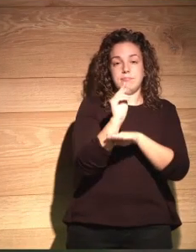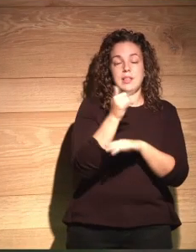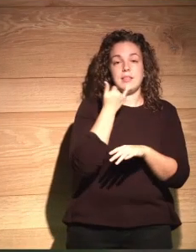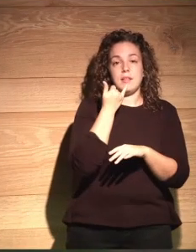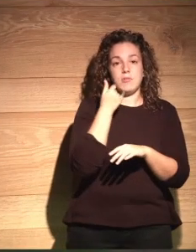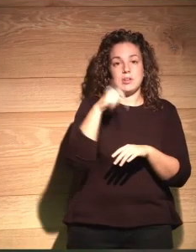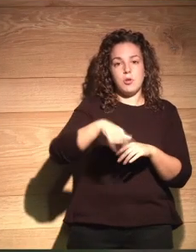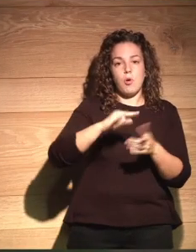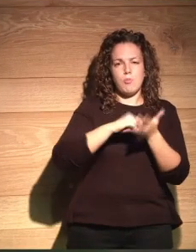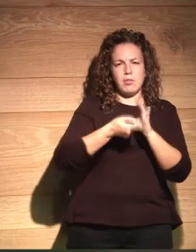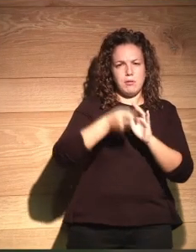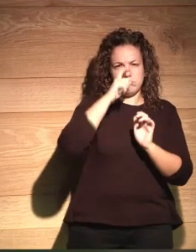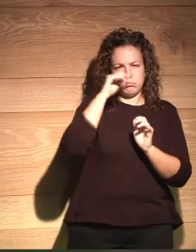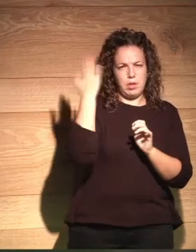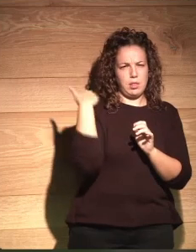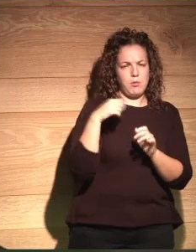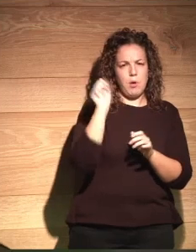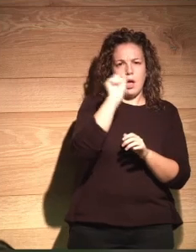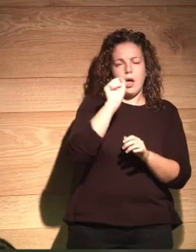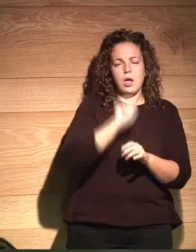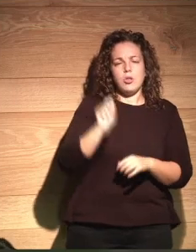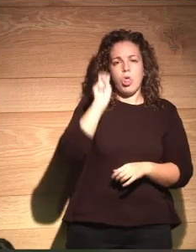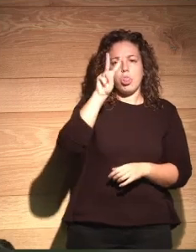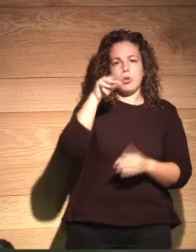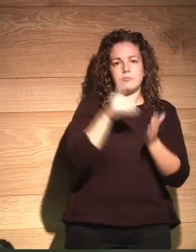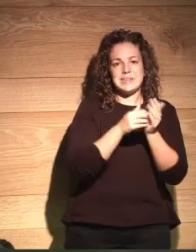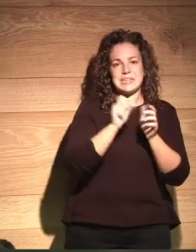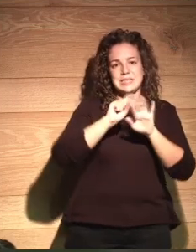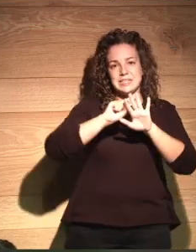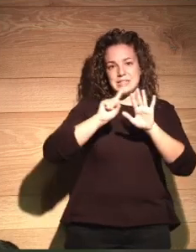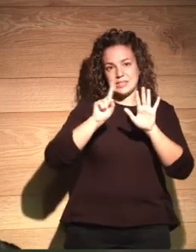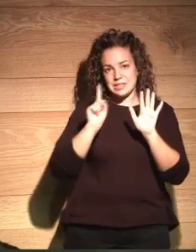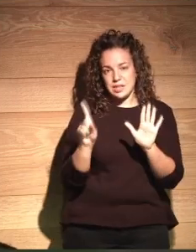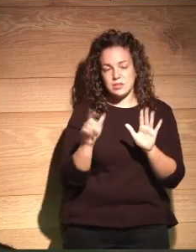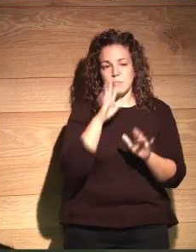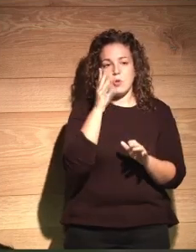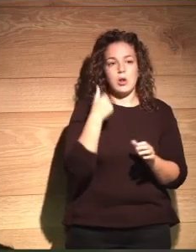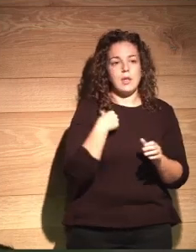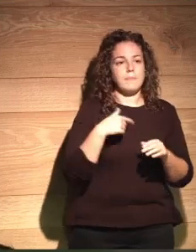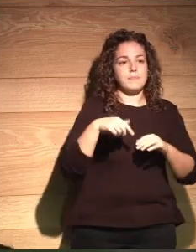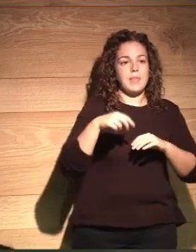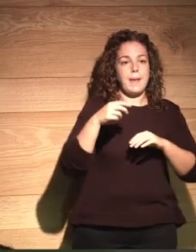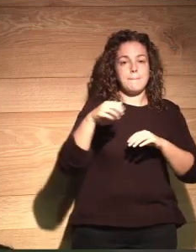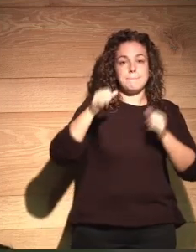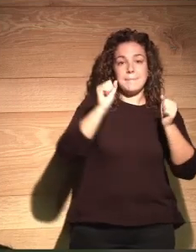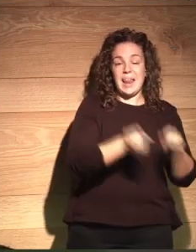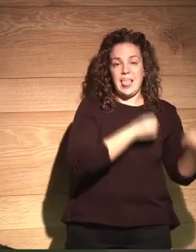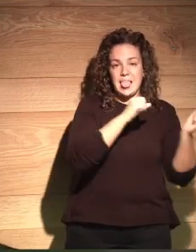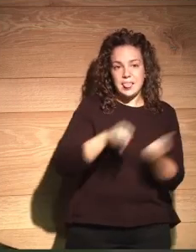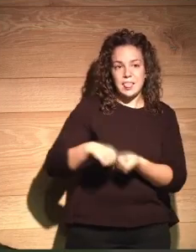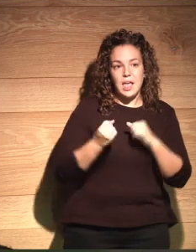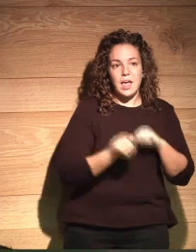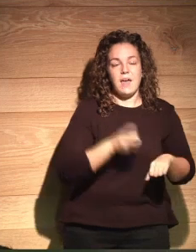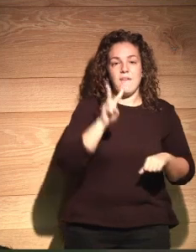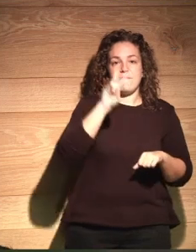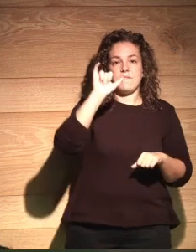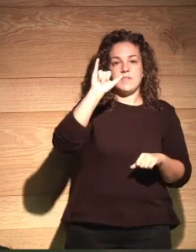from 2006. In 2006, the Biennale, the Venice Biennale, a large exhibition about art and